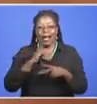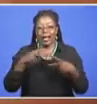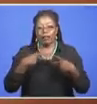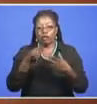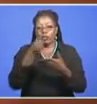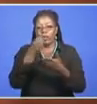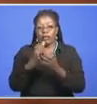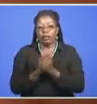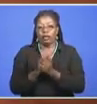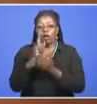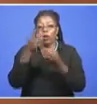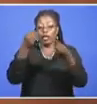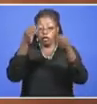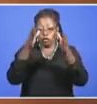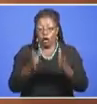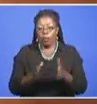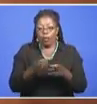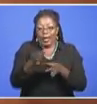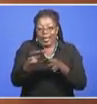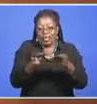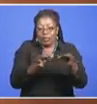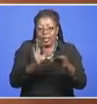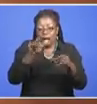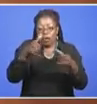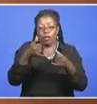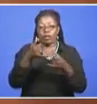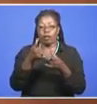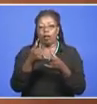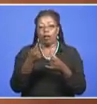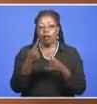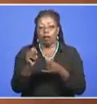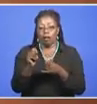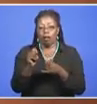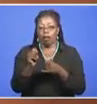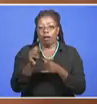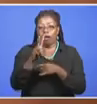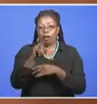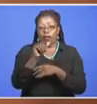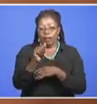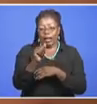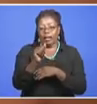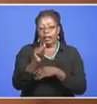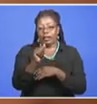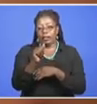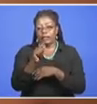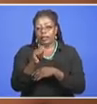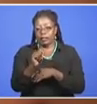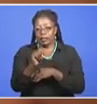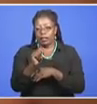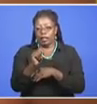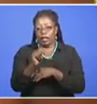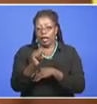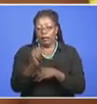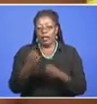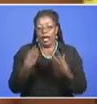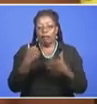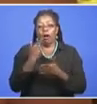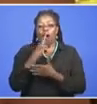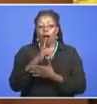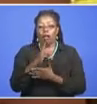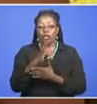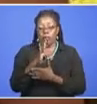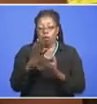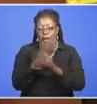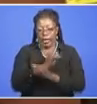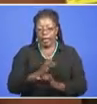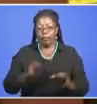One shopper even explained how the value-added tax has inspired her to be more resourceful and independent. What it has caused me to